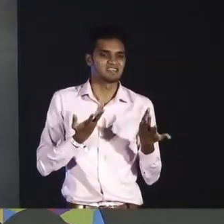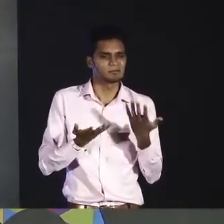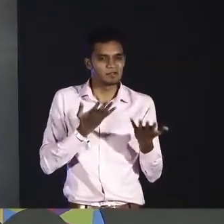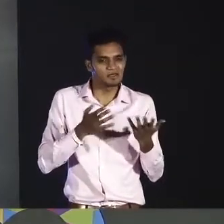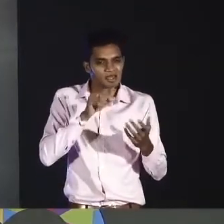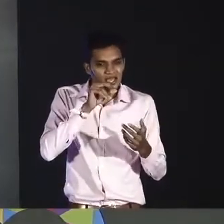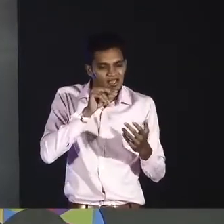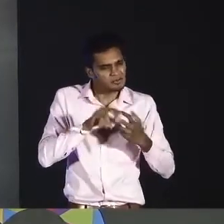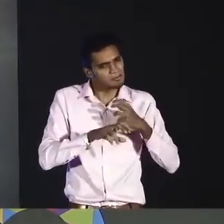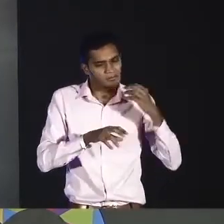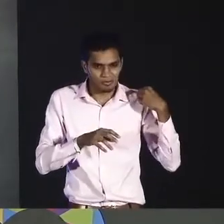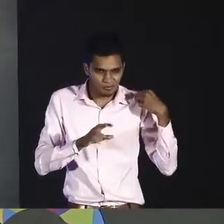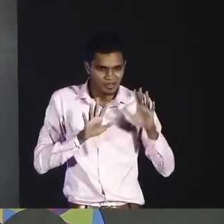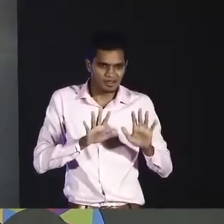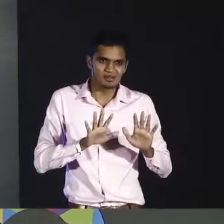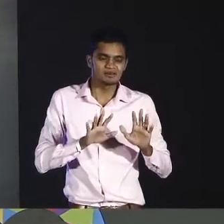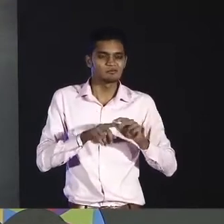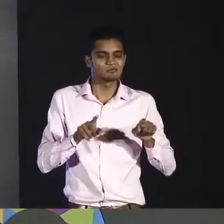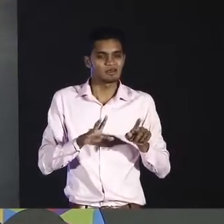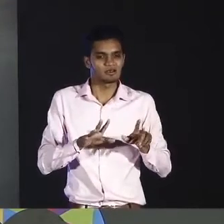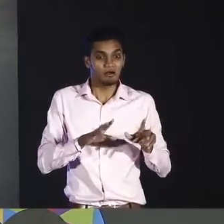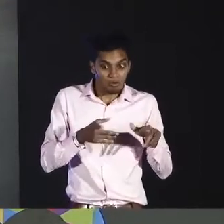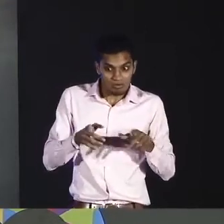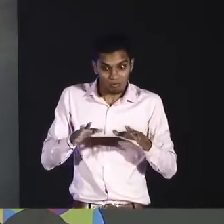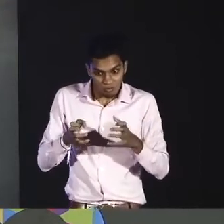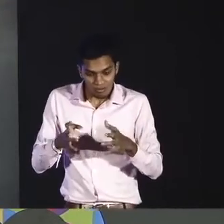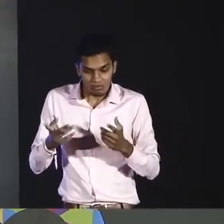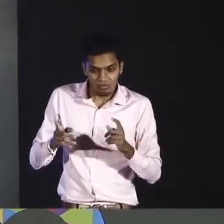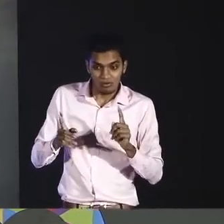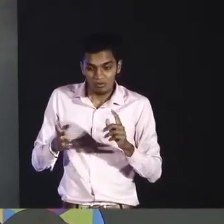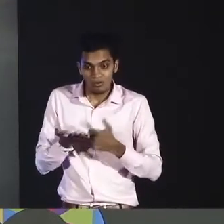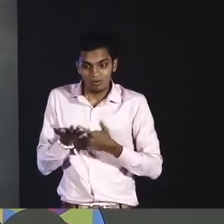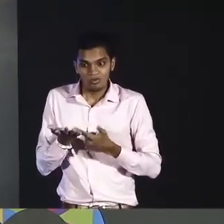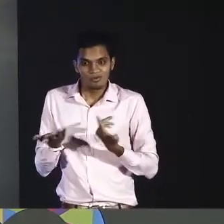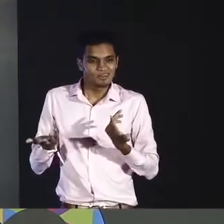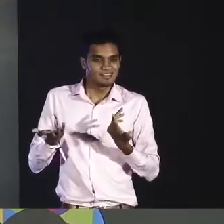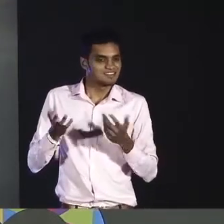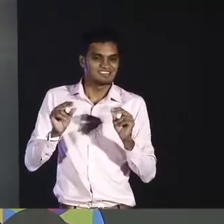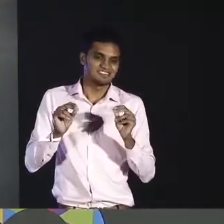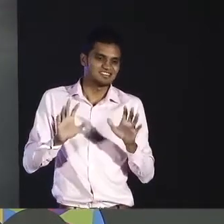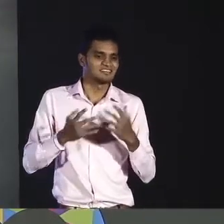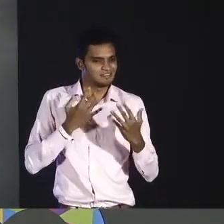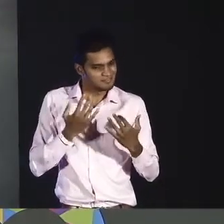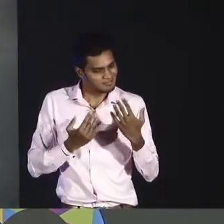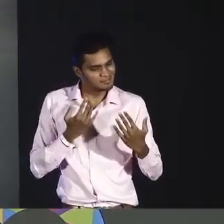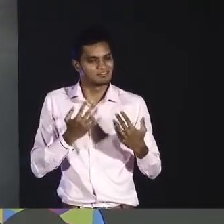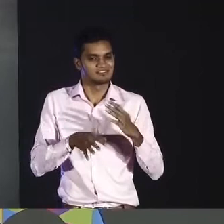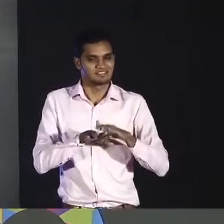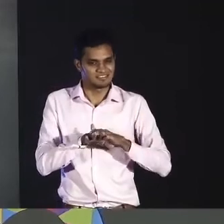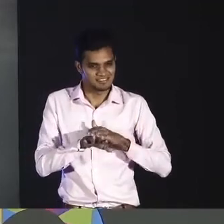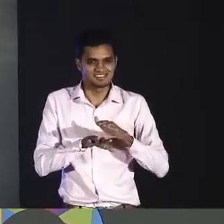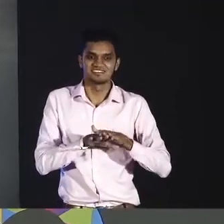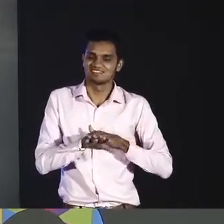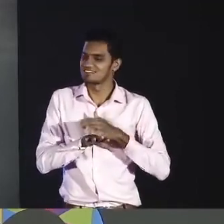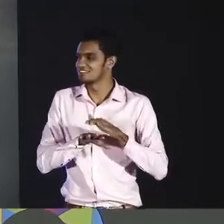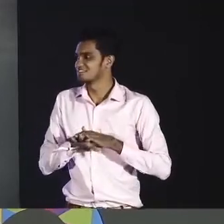what he had to complete, instead of rushing to conclusions and shouting at him at what you wanted to do. So just remember that you make